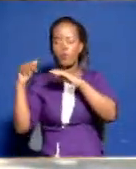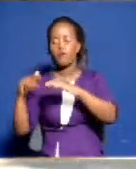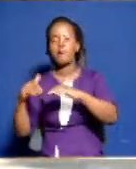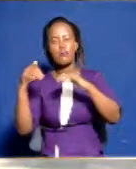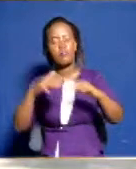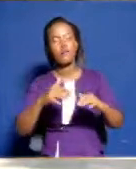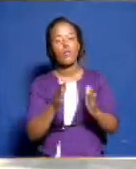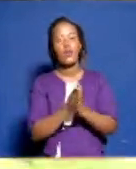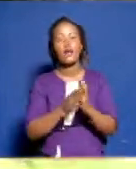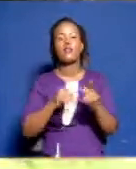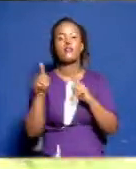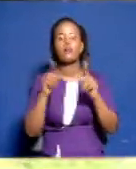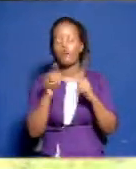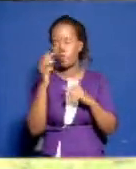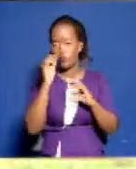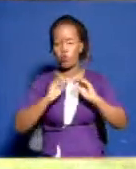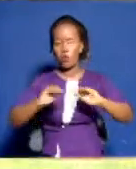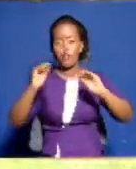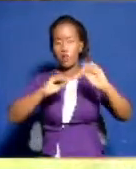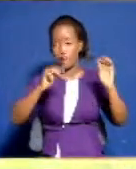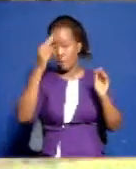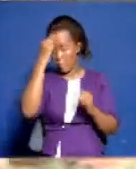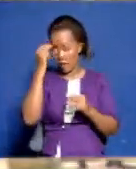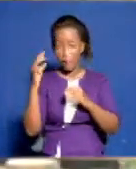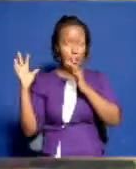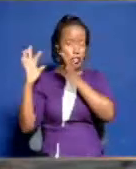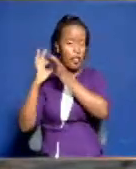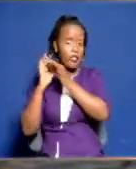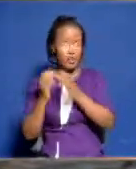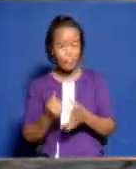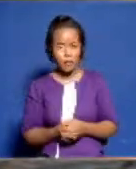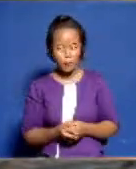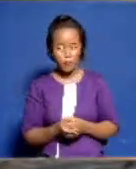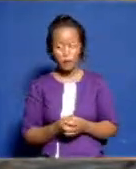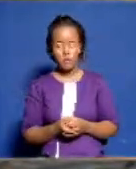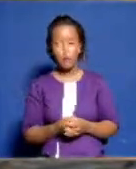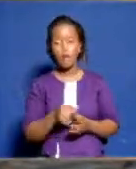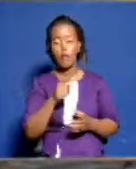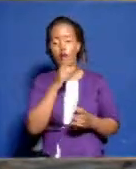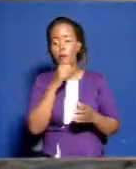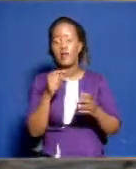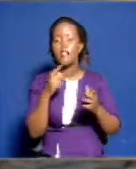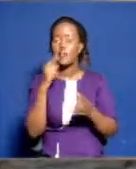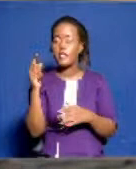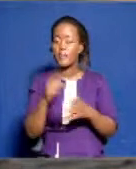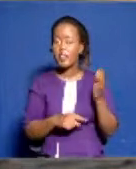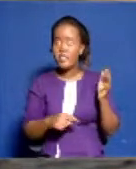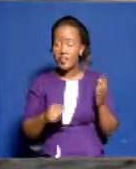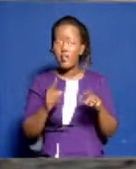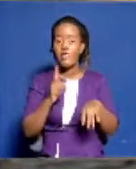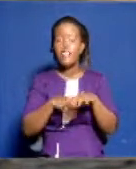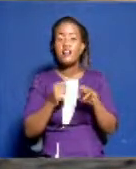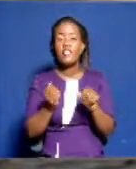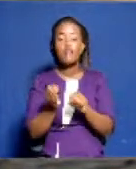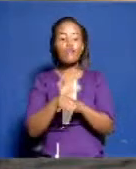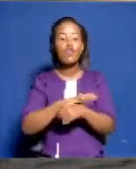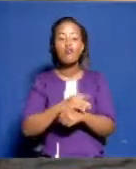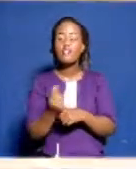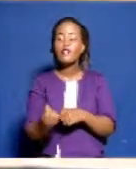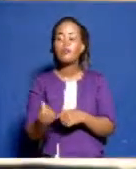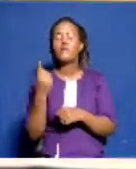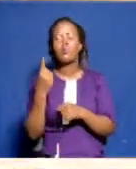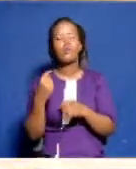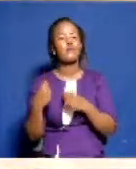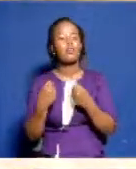about Masai culture. Chief Simon Oletira says things had gone haywire during the COVID-19 pandemic, but